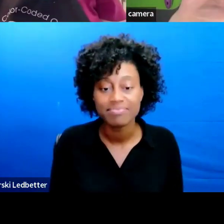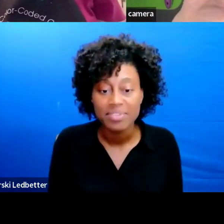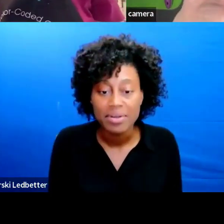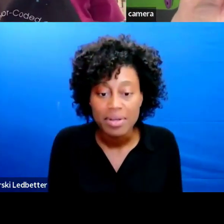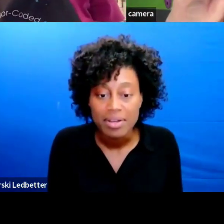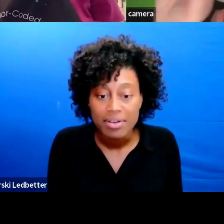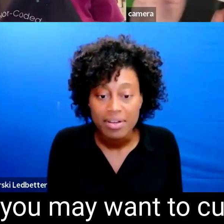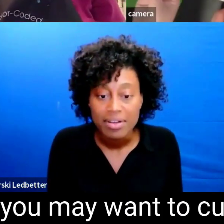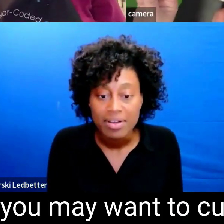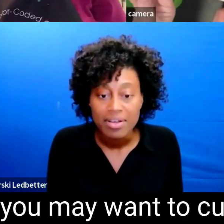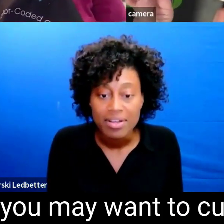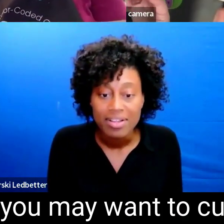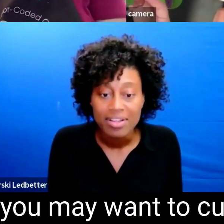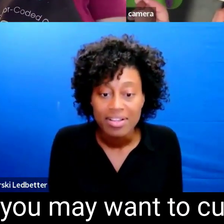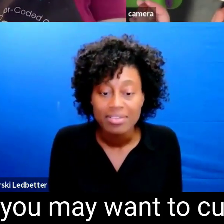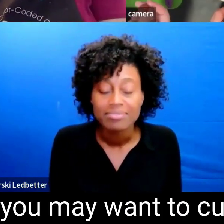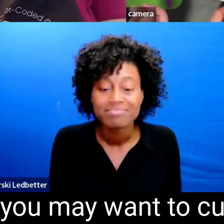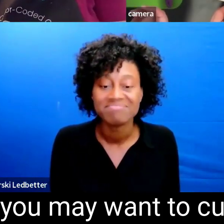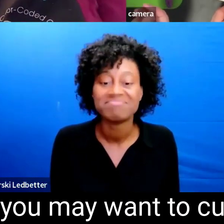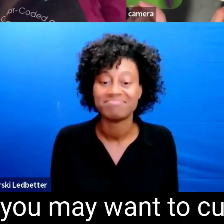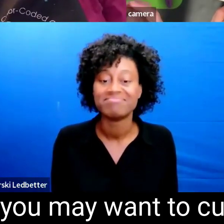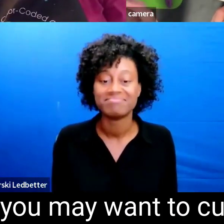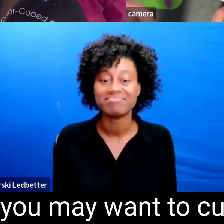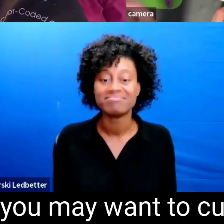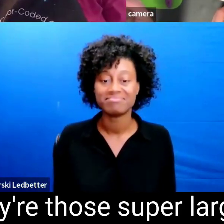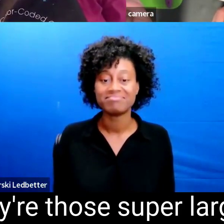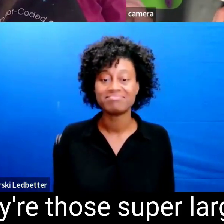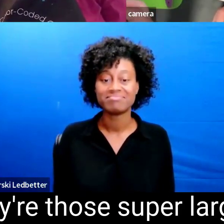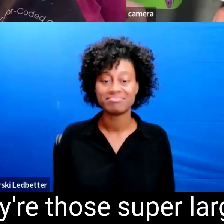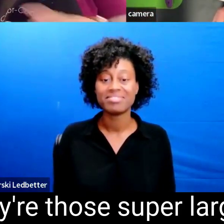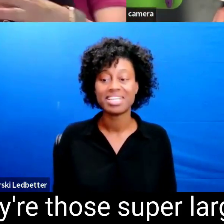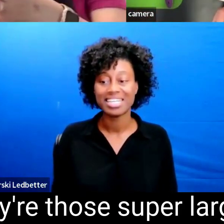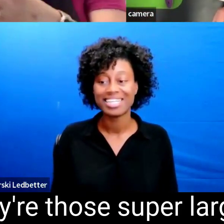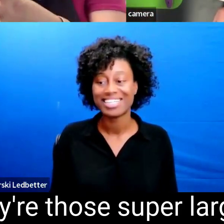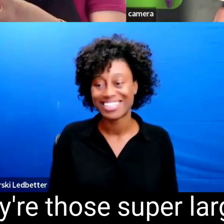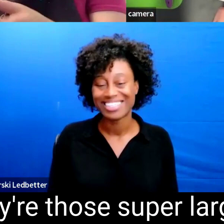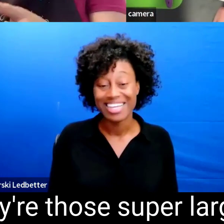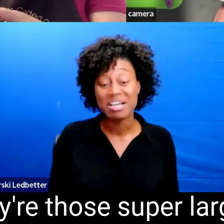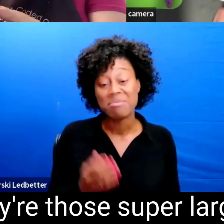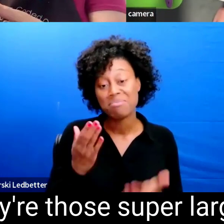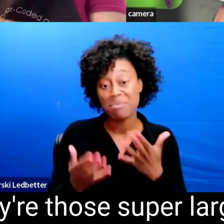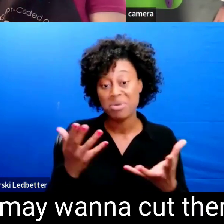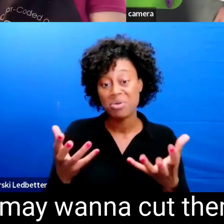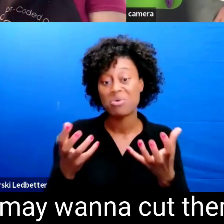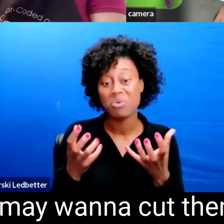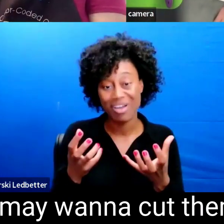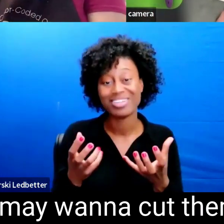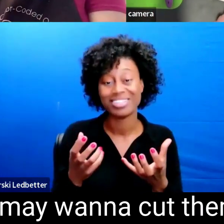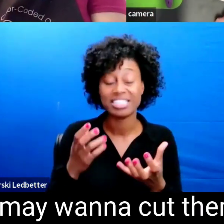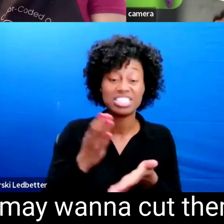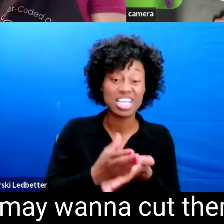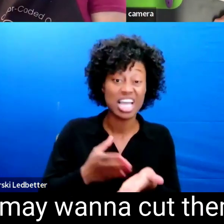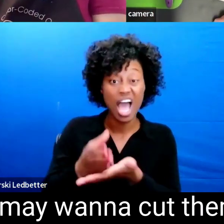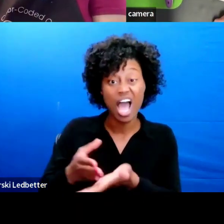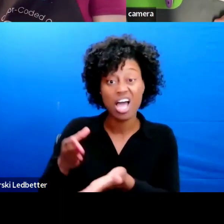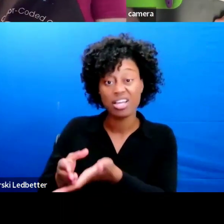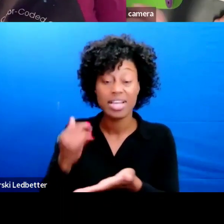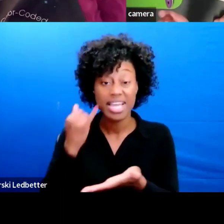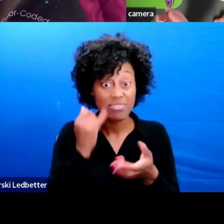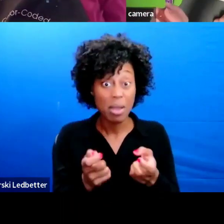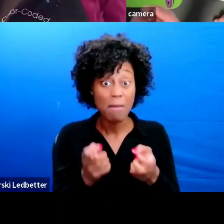whole, or you may want to cut them if they're those super large grapes. You may want to cut them in